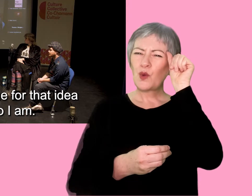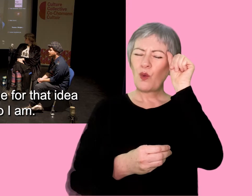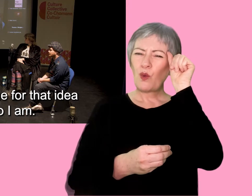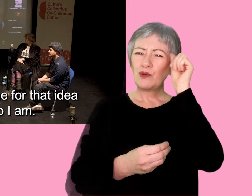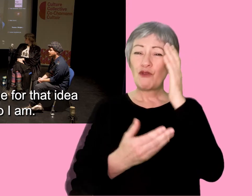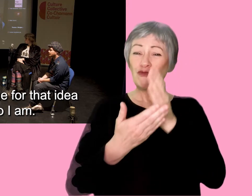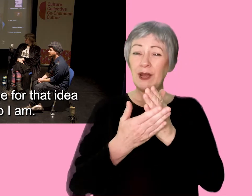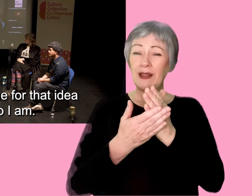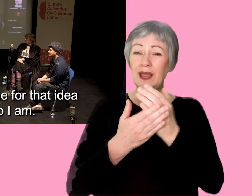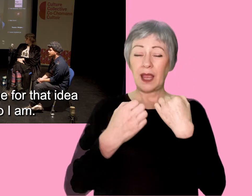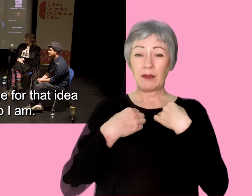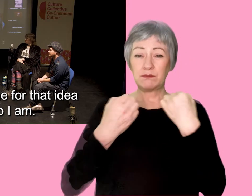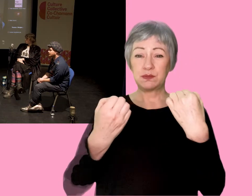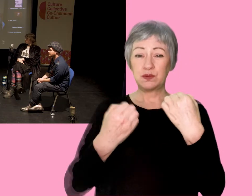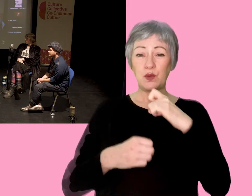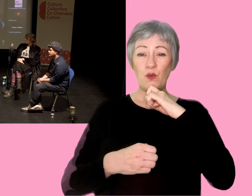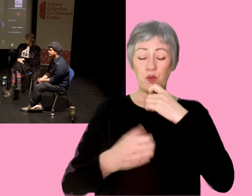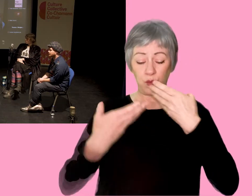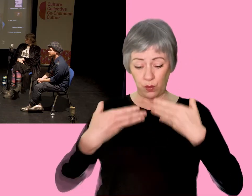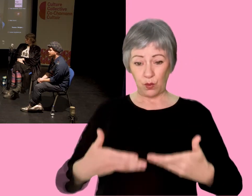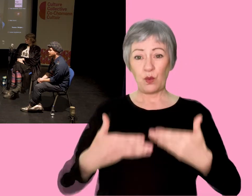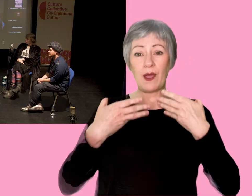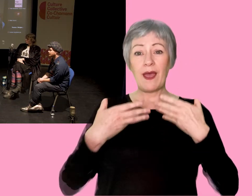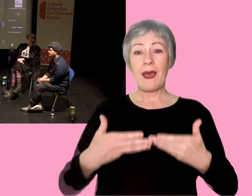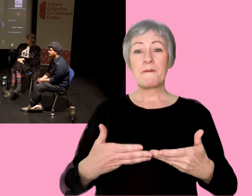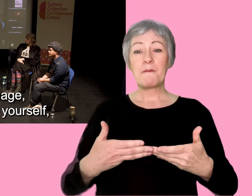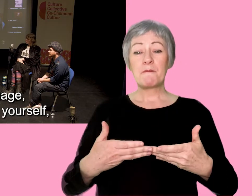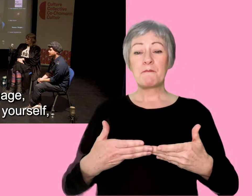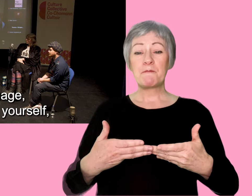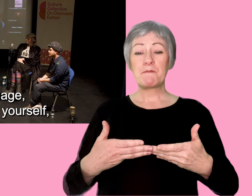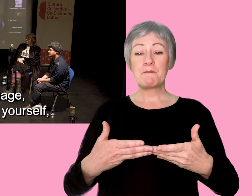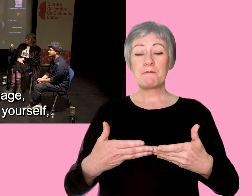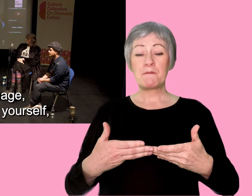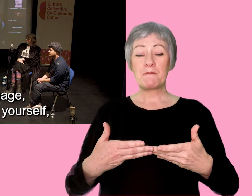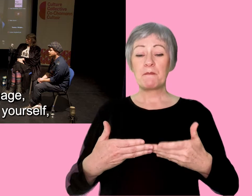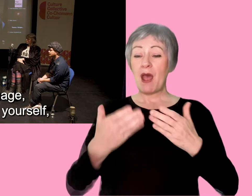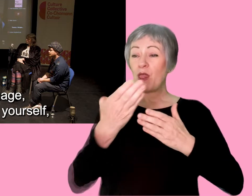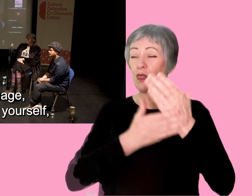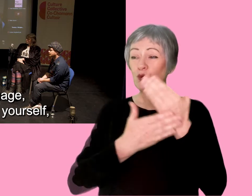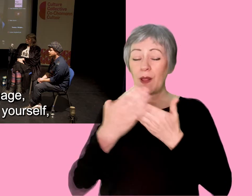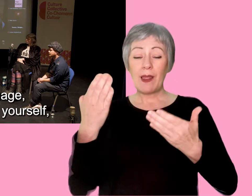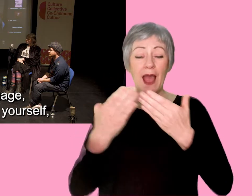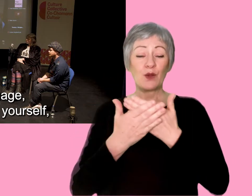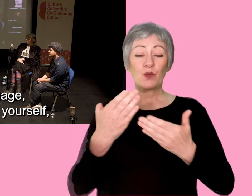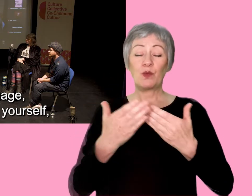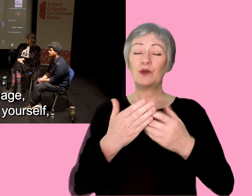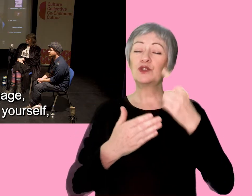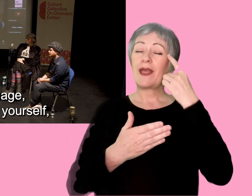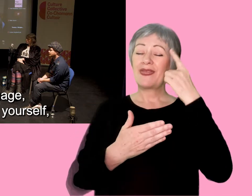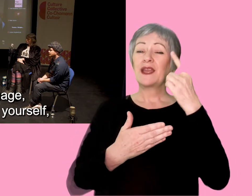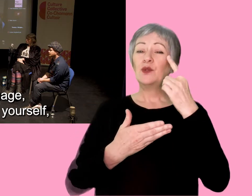knowing who I am or what I'm. And through language, I think you